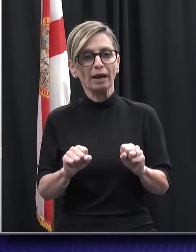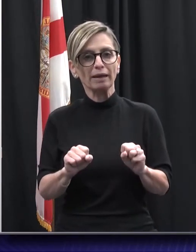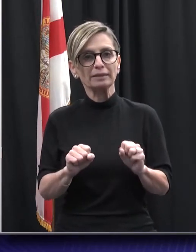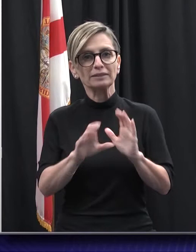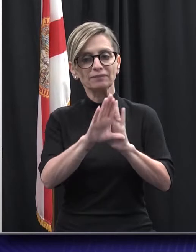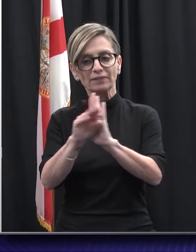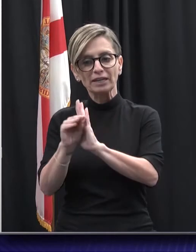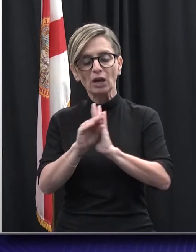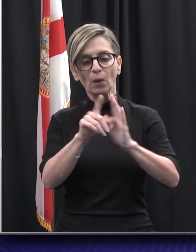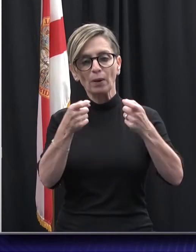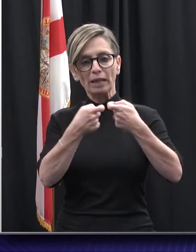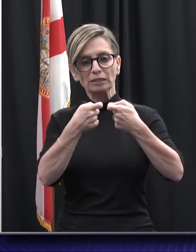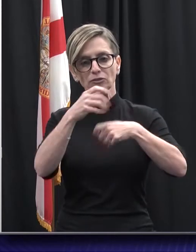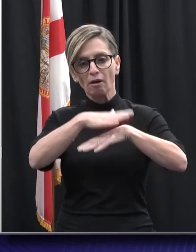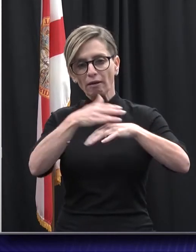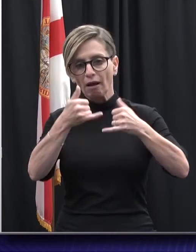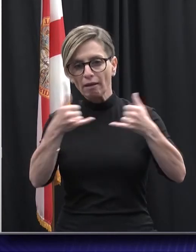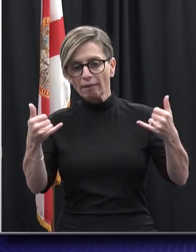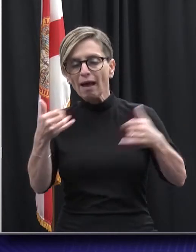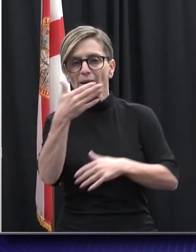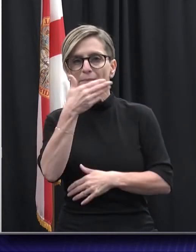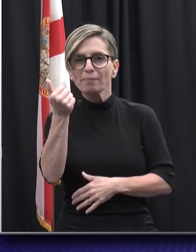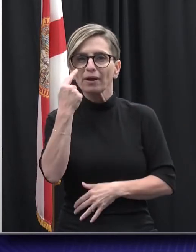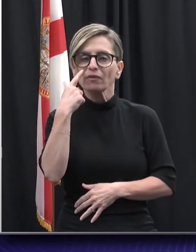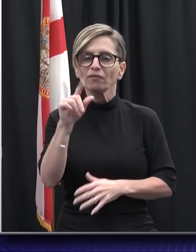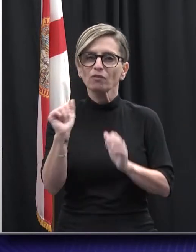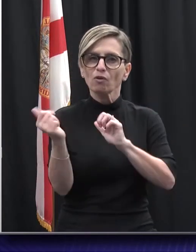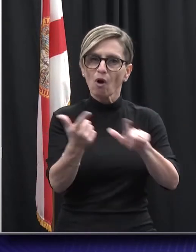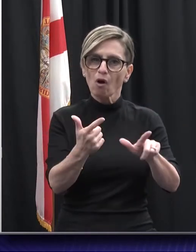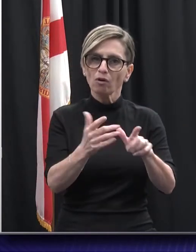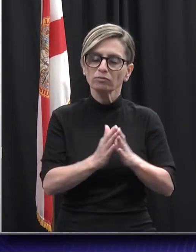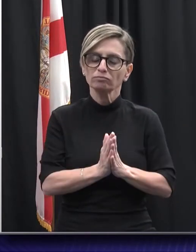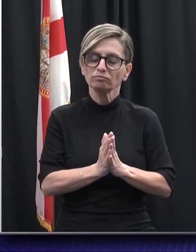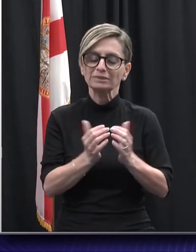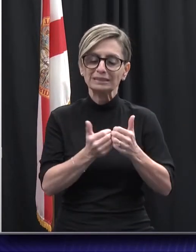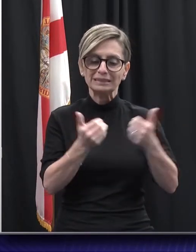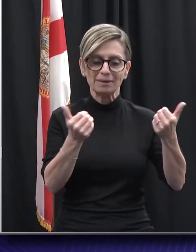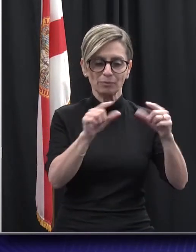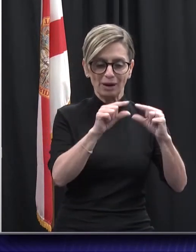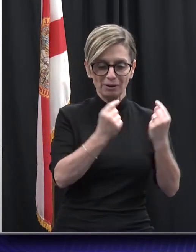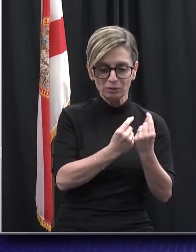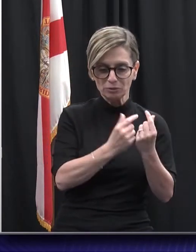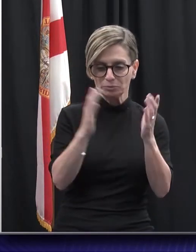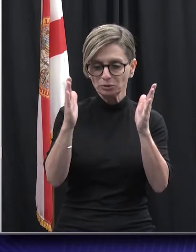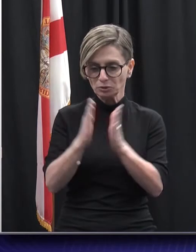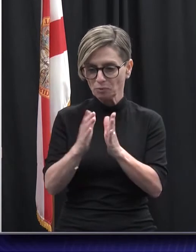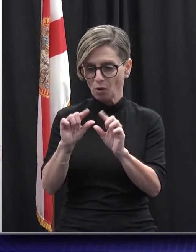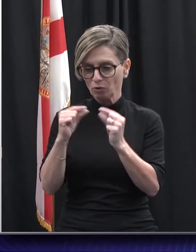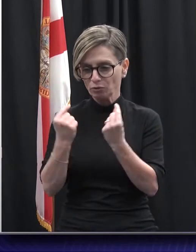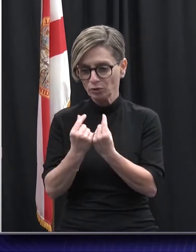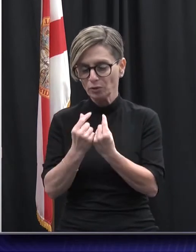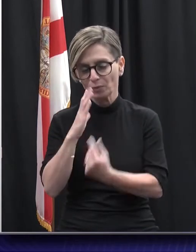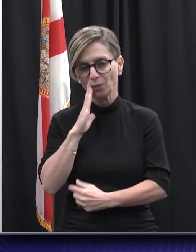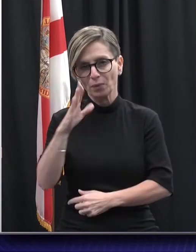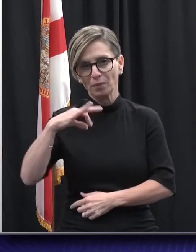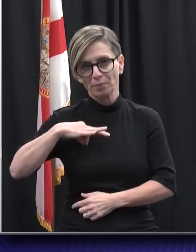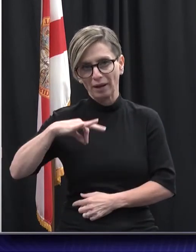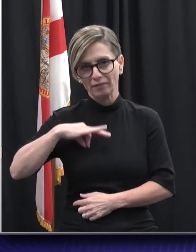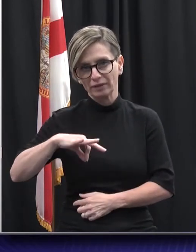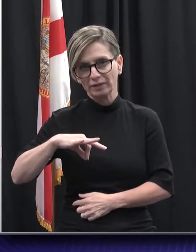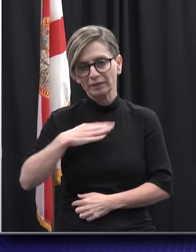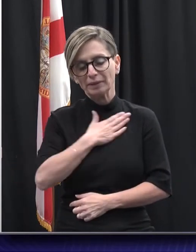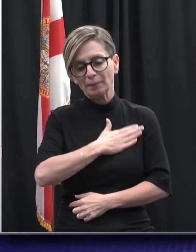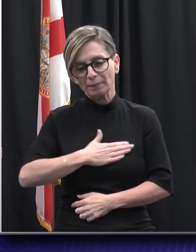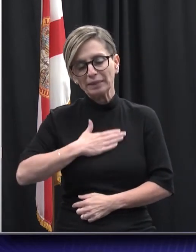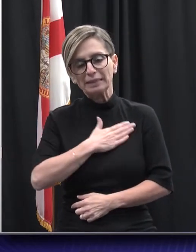for everyone. The more you can keep groups small and separated, the same benefits are true. Please heed the advice